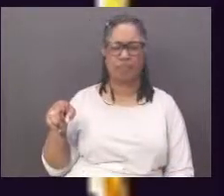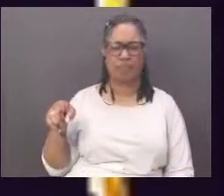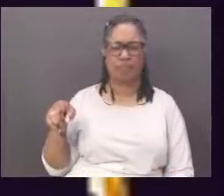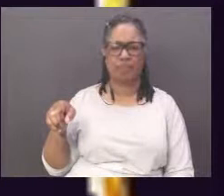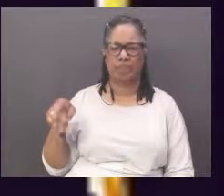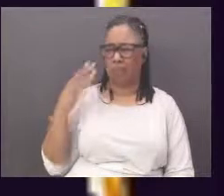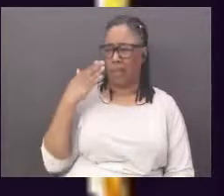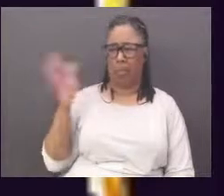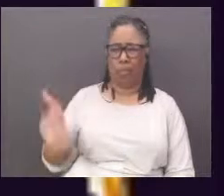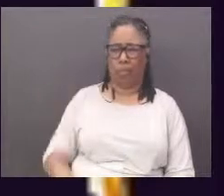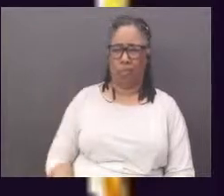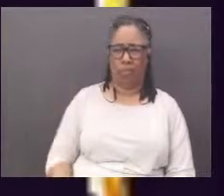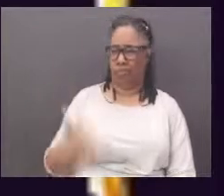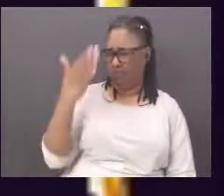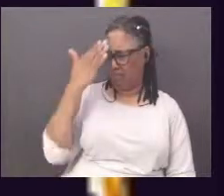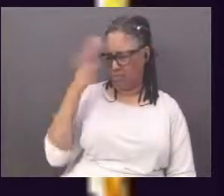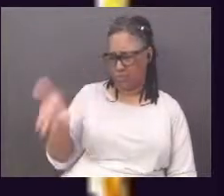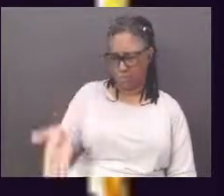I don't know you.